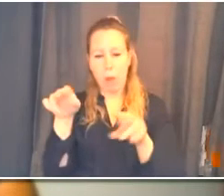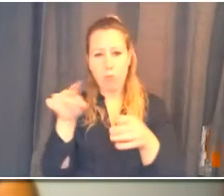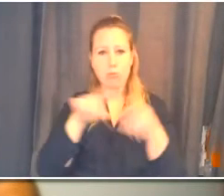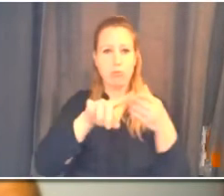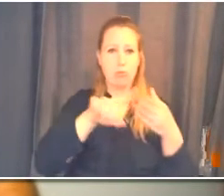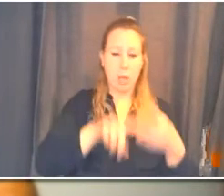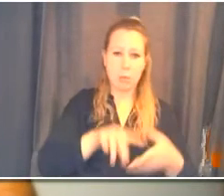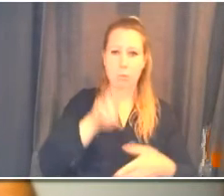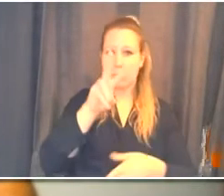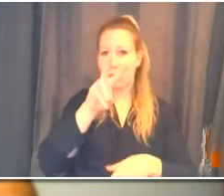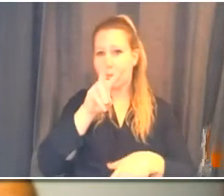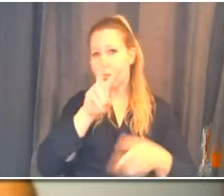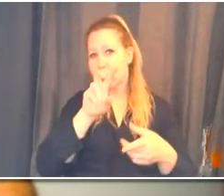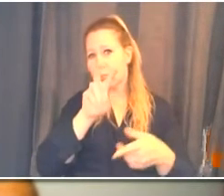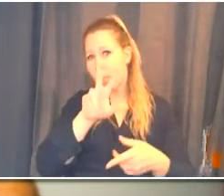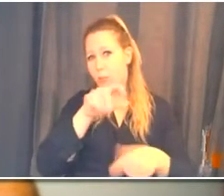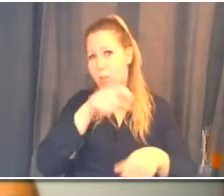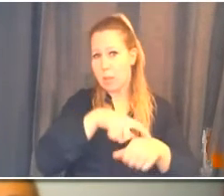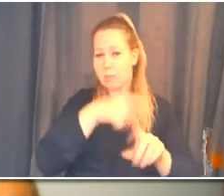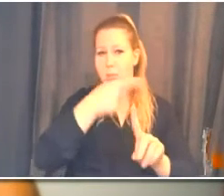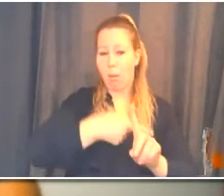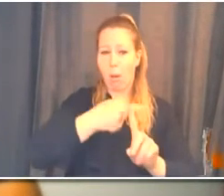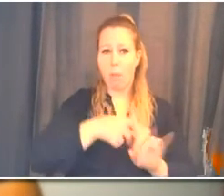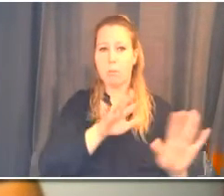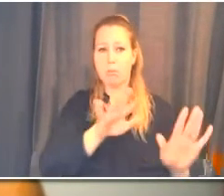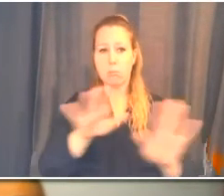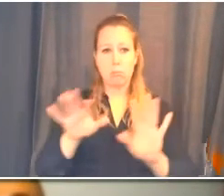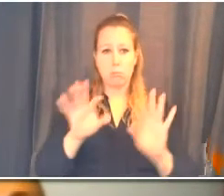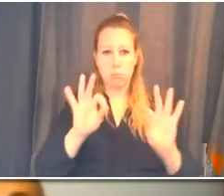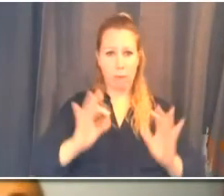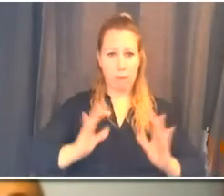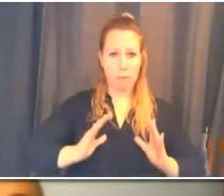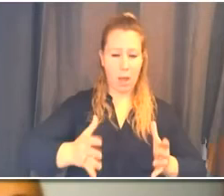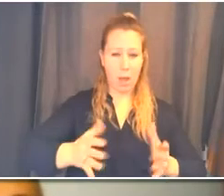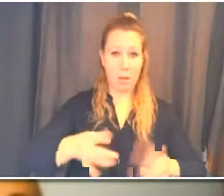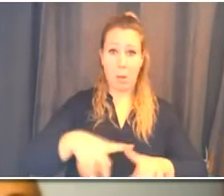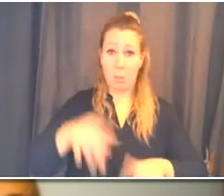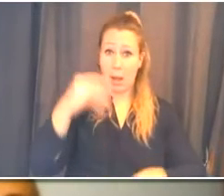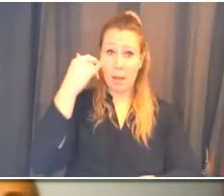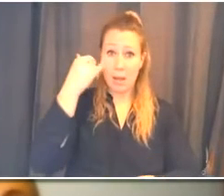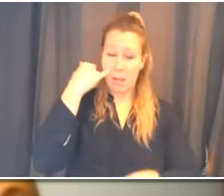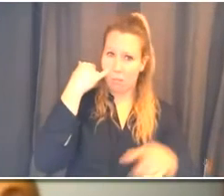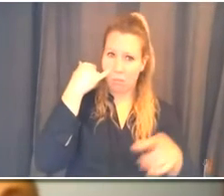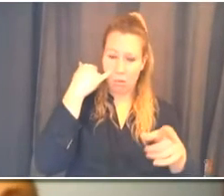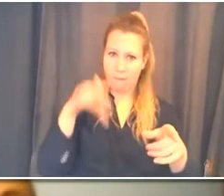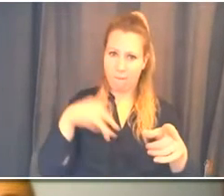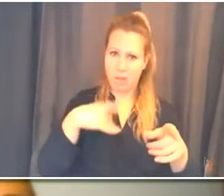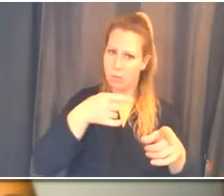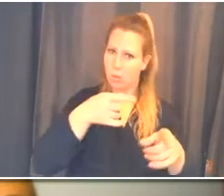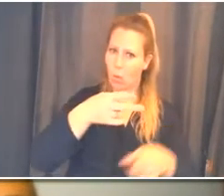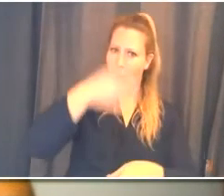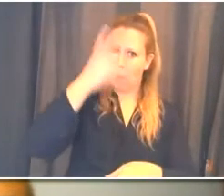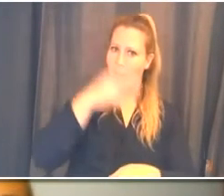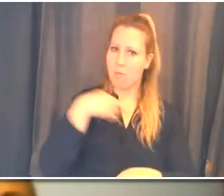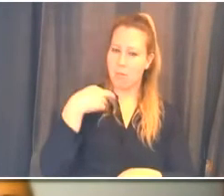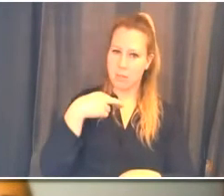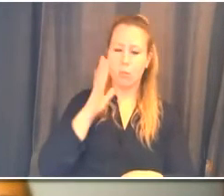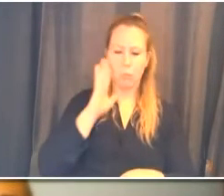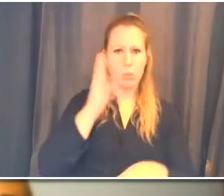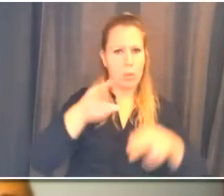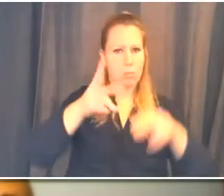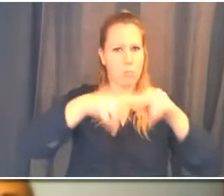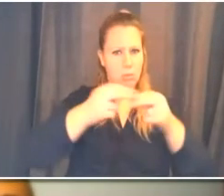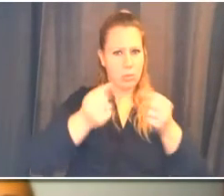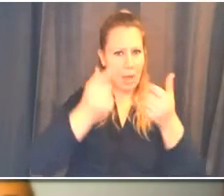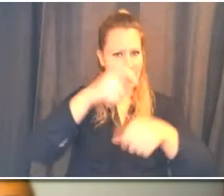agent do it or any other City agency was sitting on their hands and they could somehow you know flip a switch and do it a lot